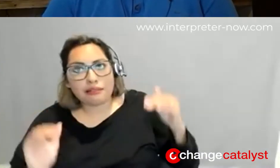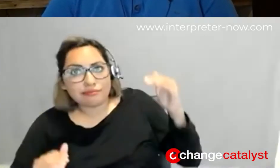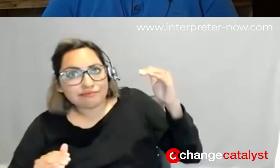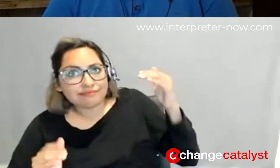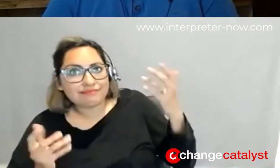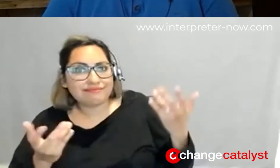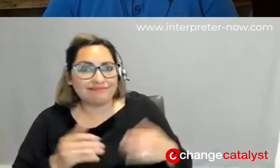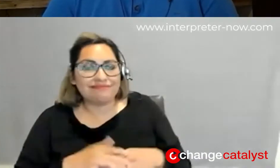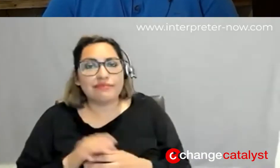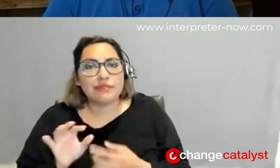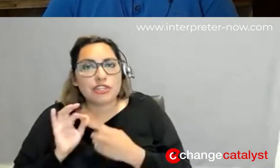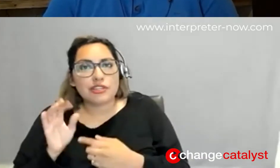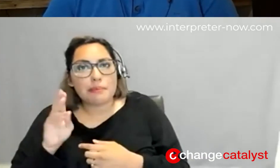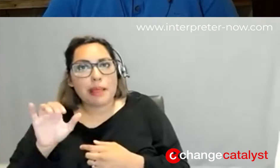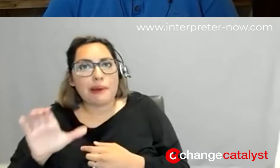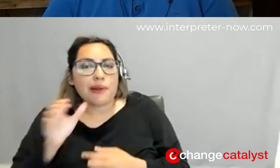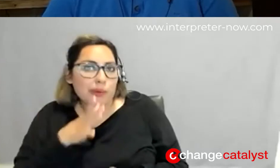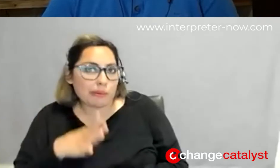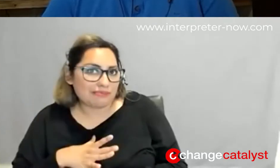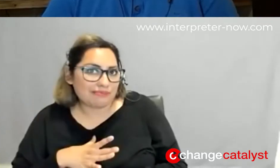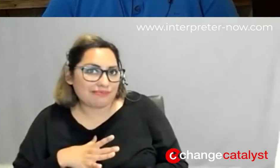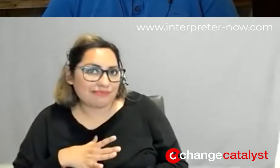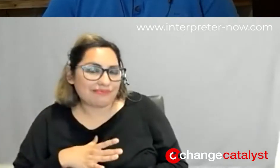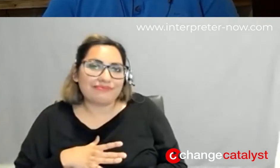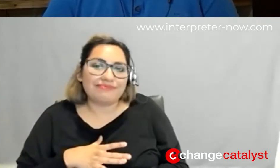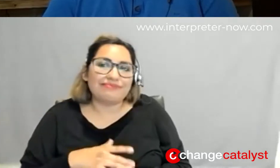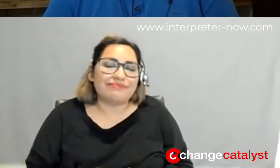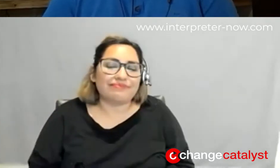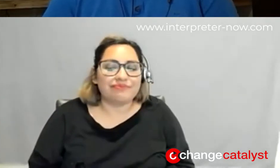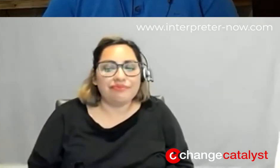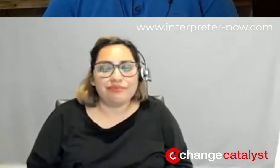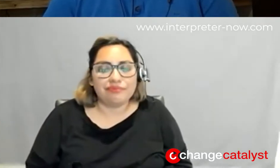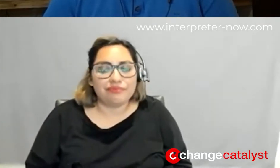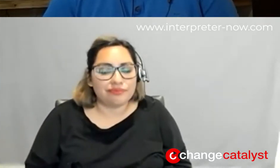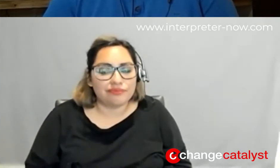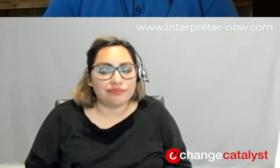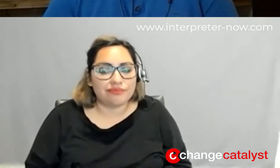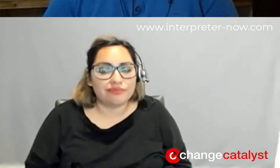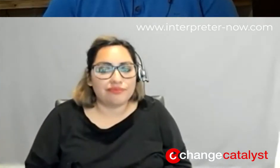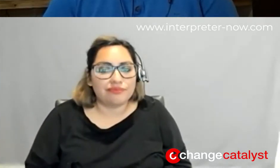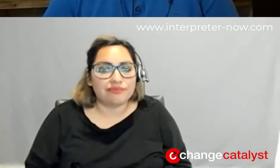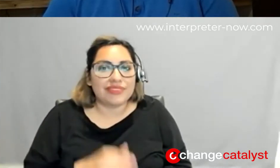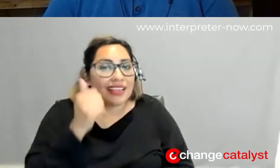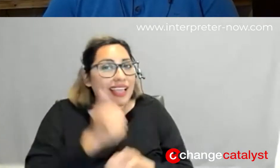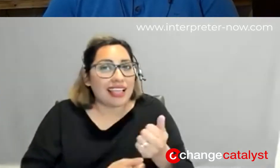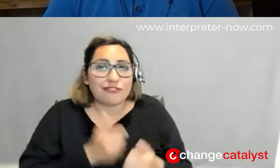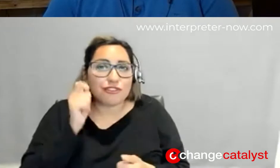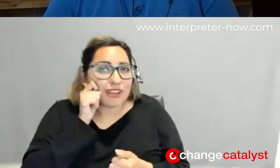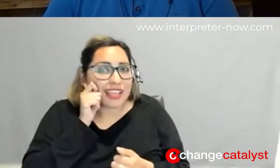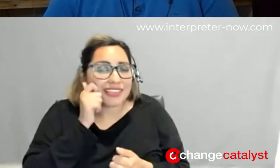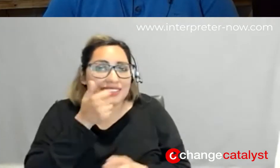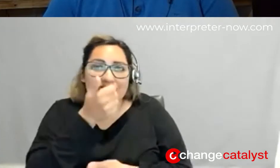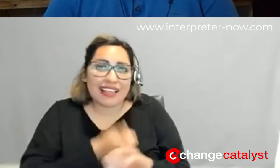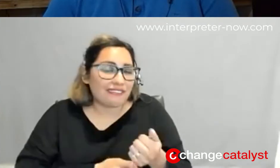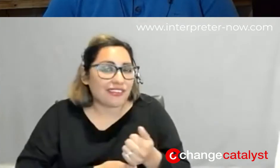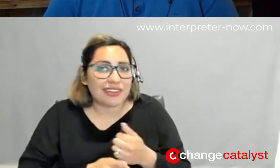BIPOC women. You can go down each race and ethnicity in the